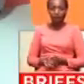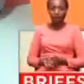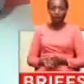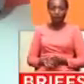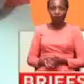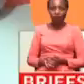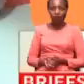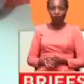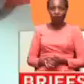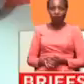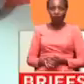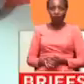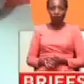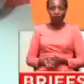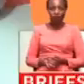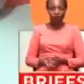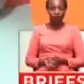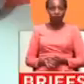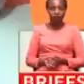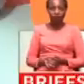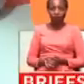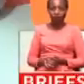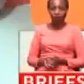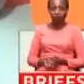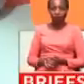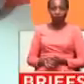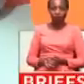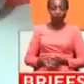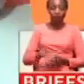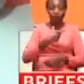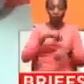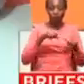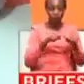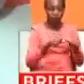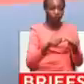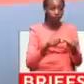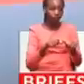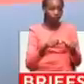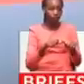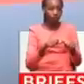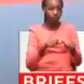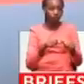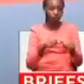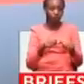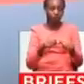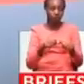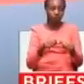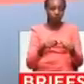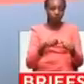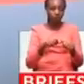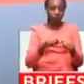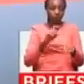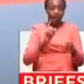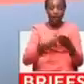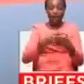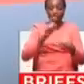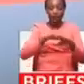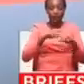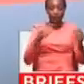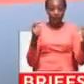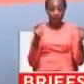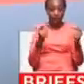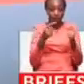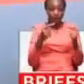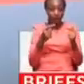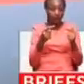it continue? Well, it continued. So, you know, as you, the enemy, he really likes